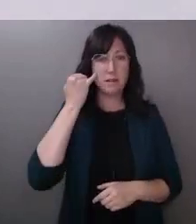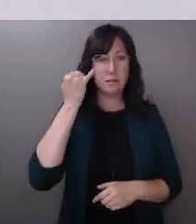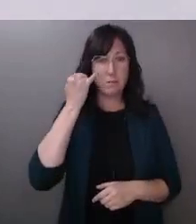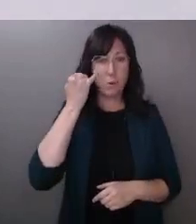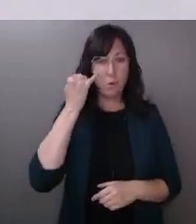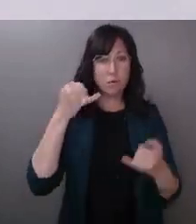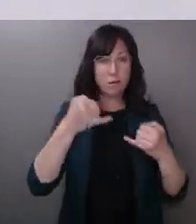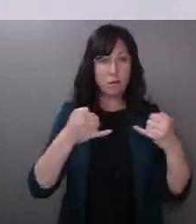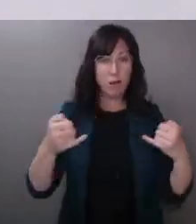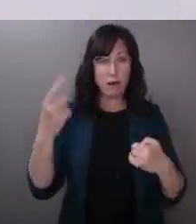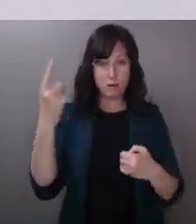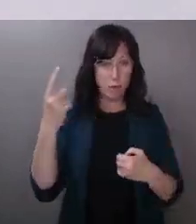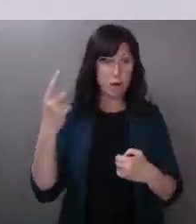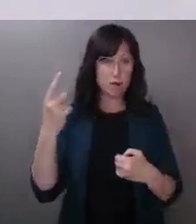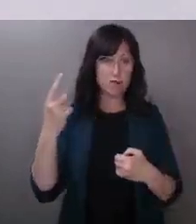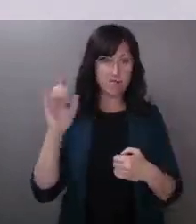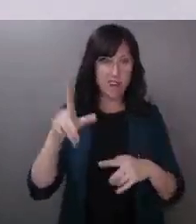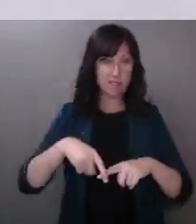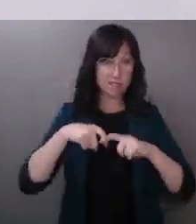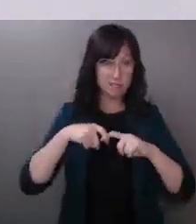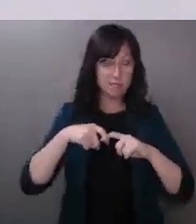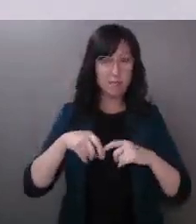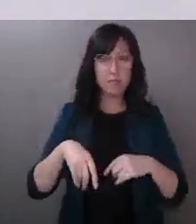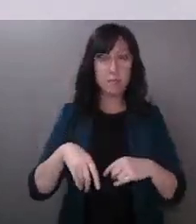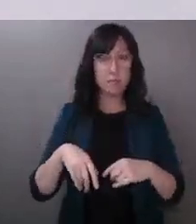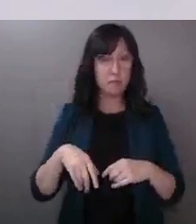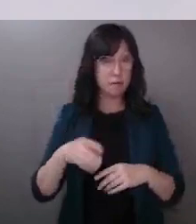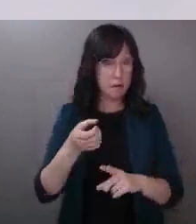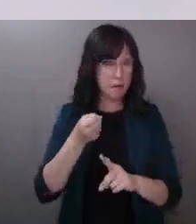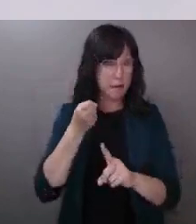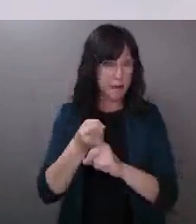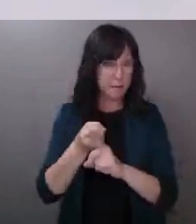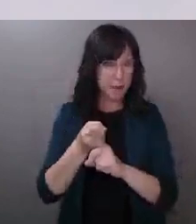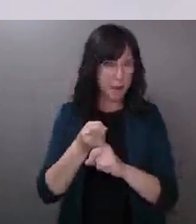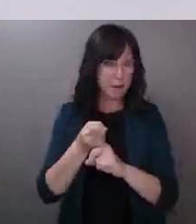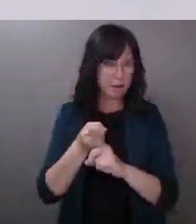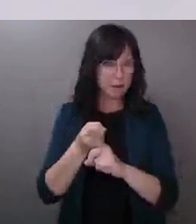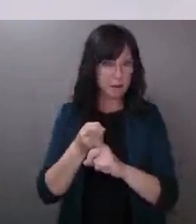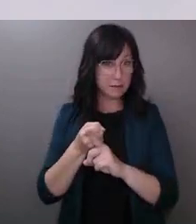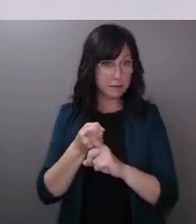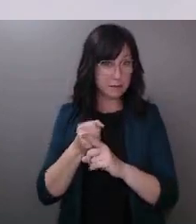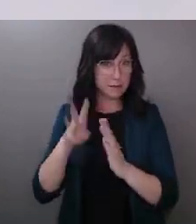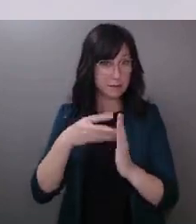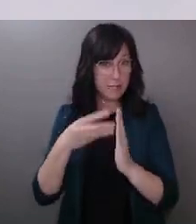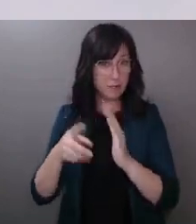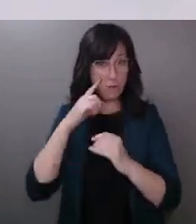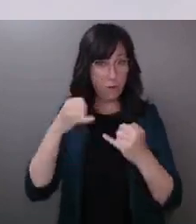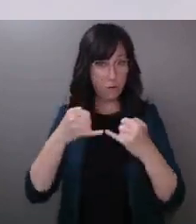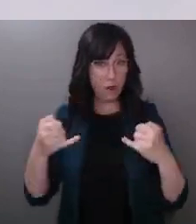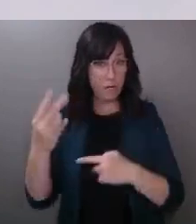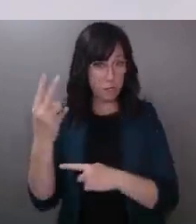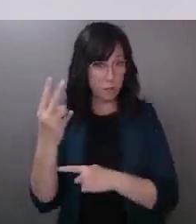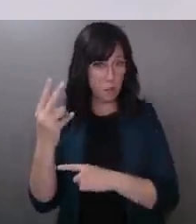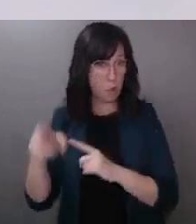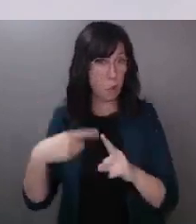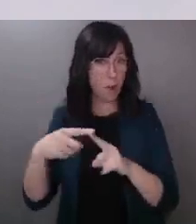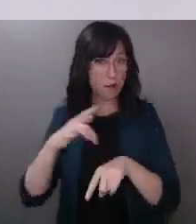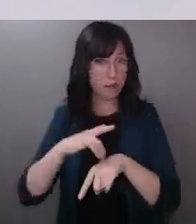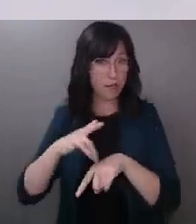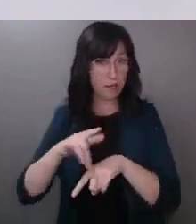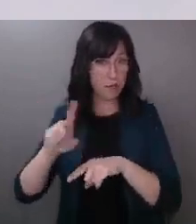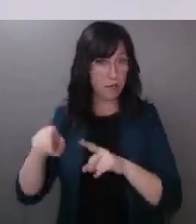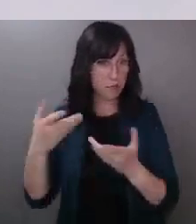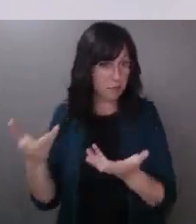to line 1 have had any effect on the opening of line 2, and if there's an updated timeline on that.